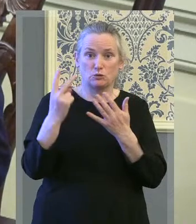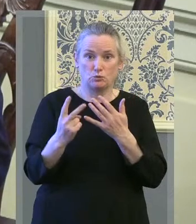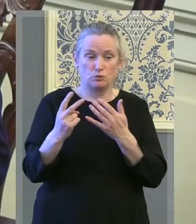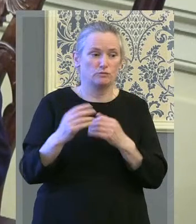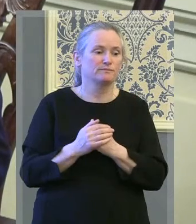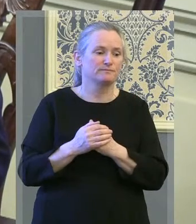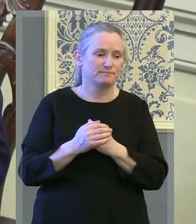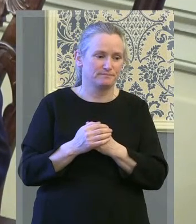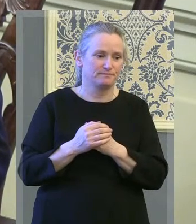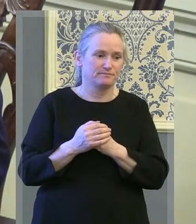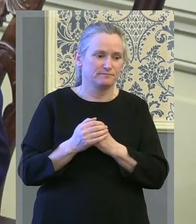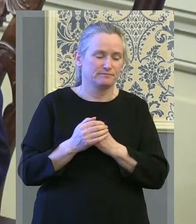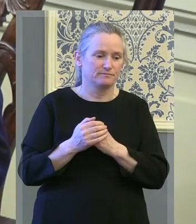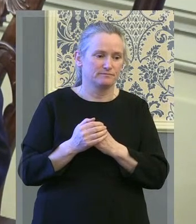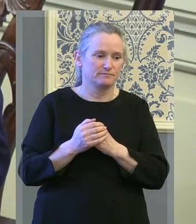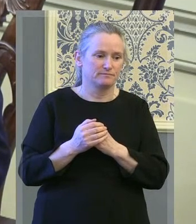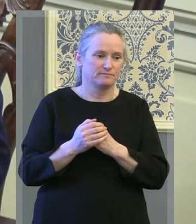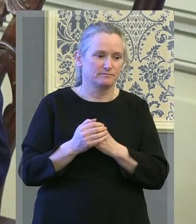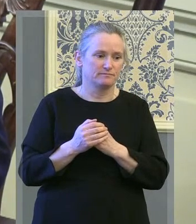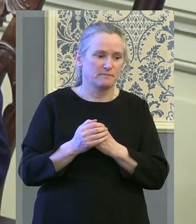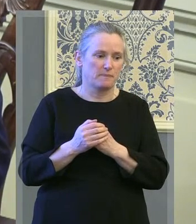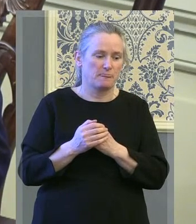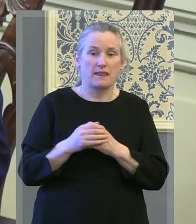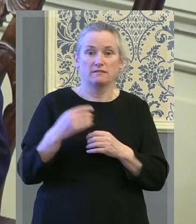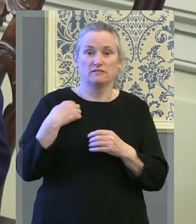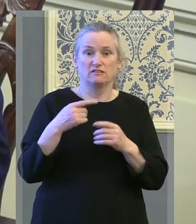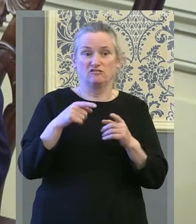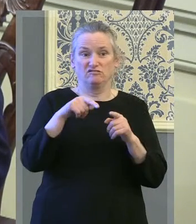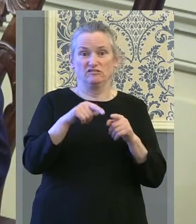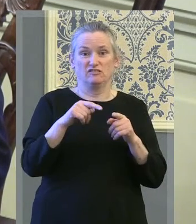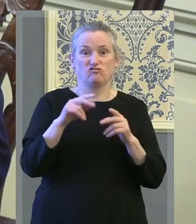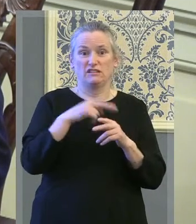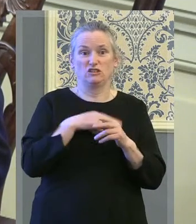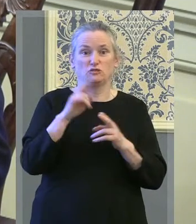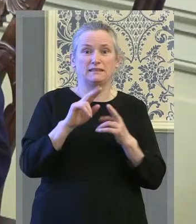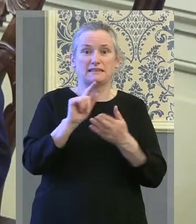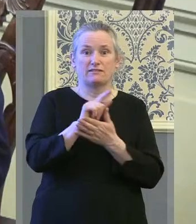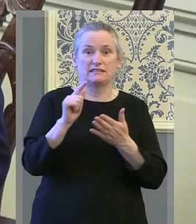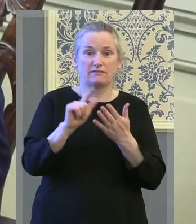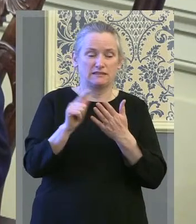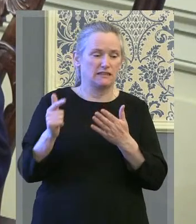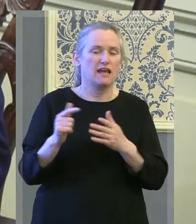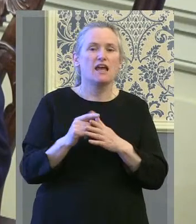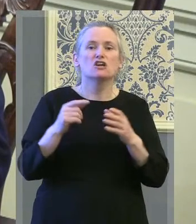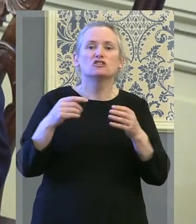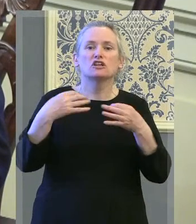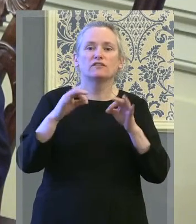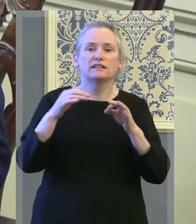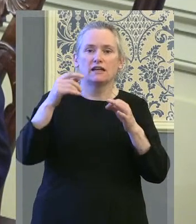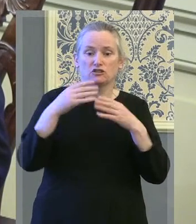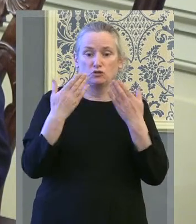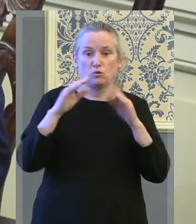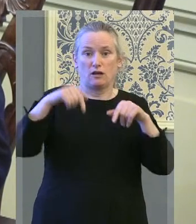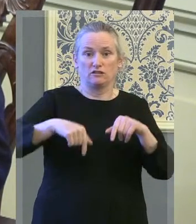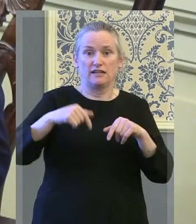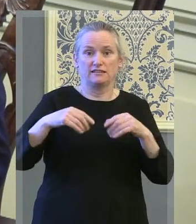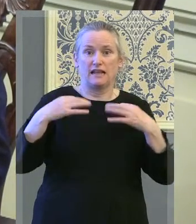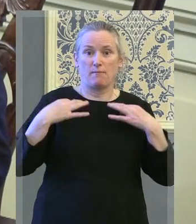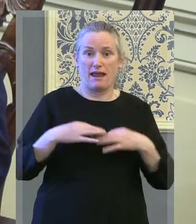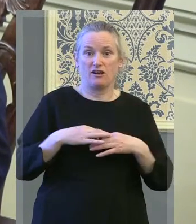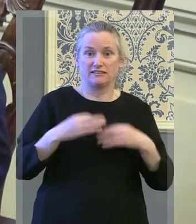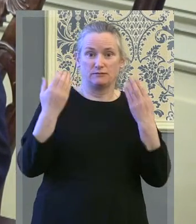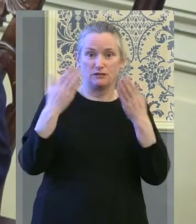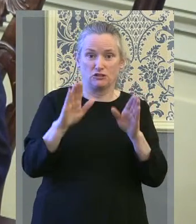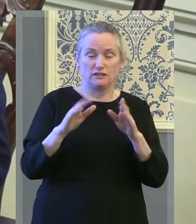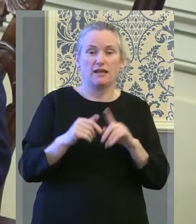is actually 1717, so that's what, even older. The certificate is on display downstairs in the Mayor's exhibition, and some